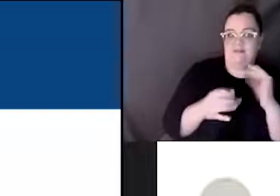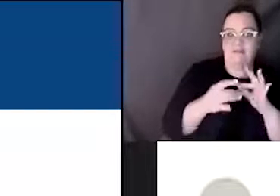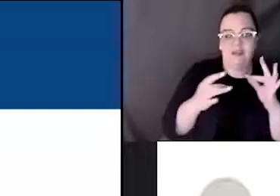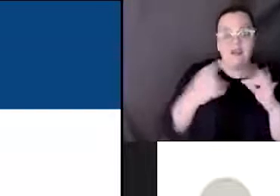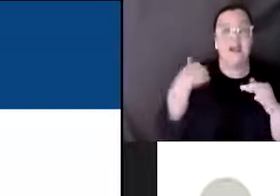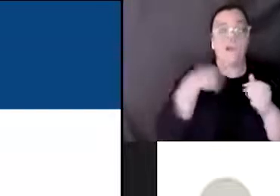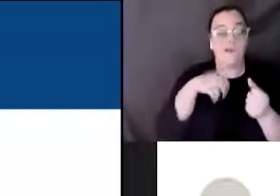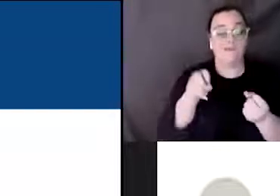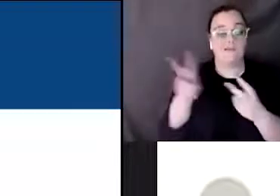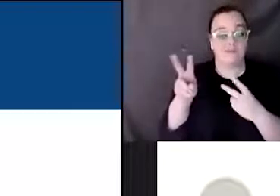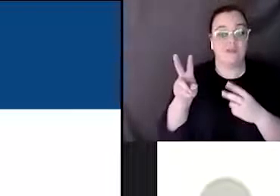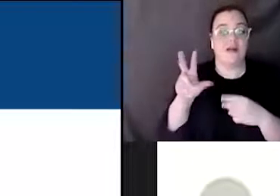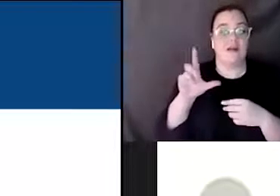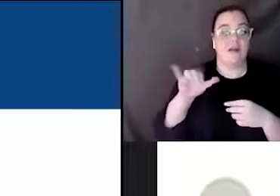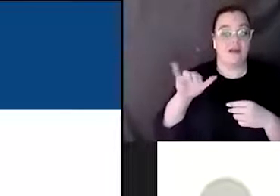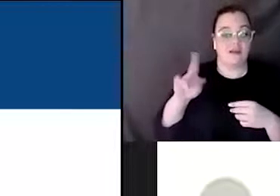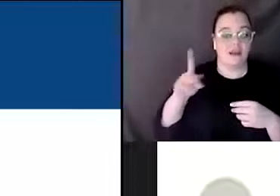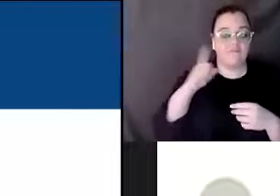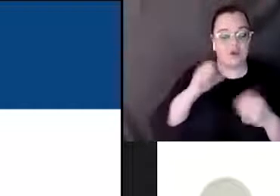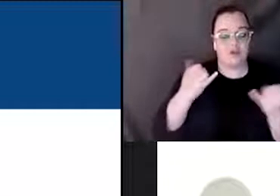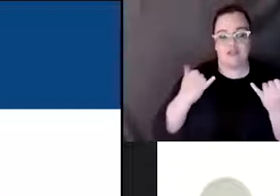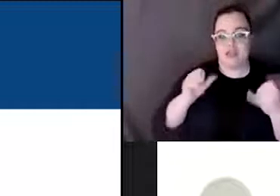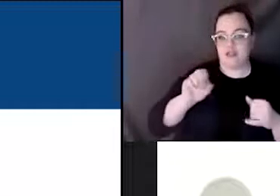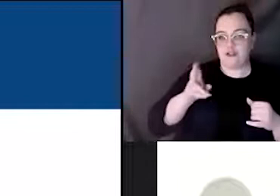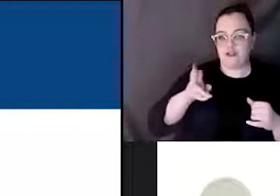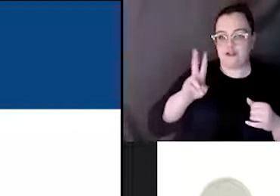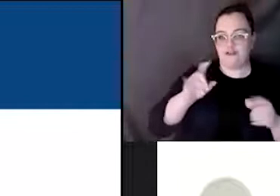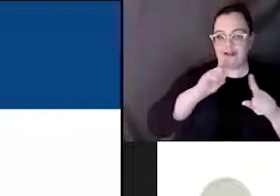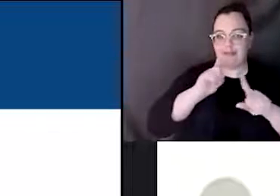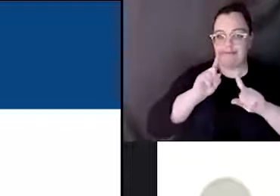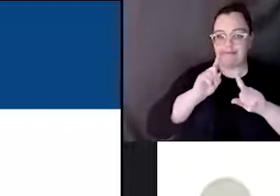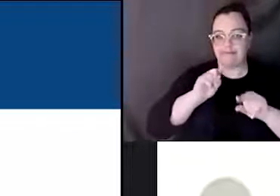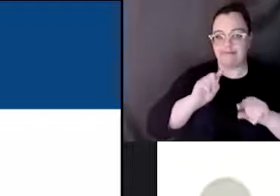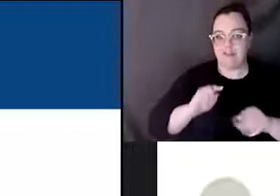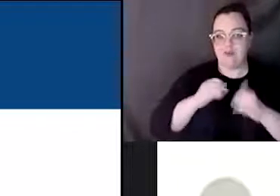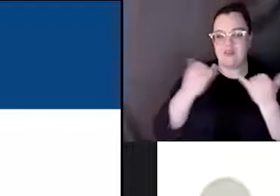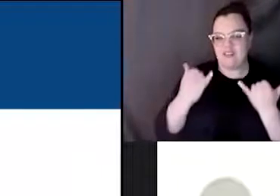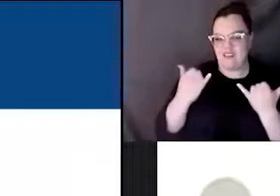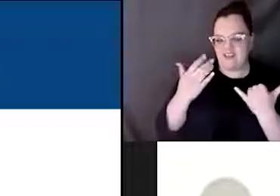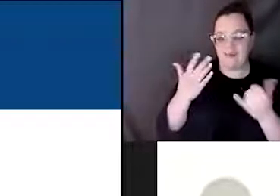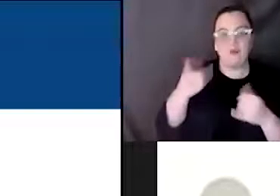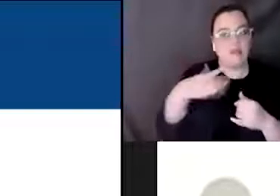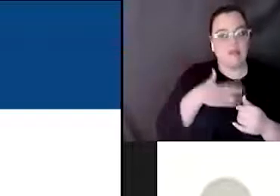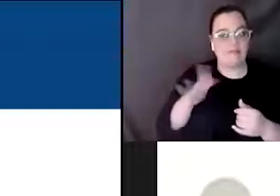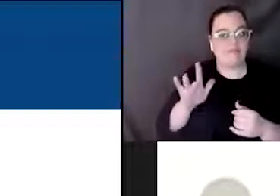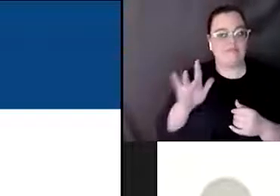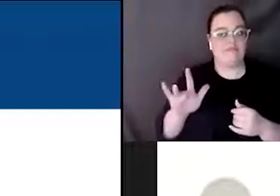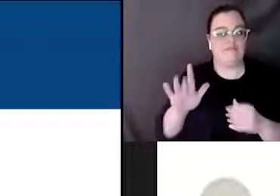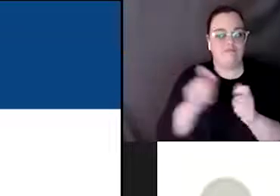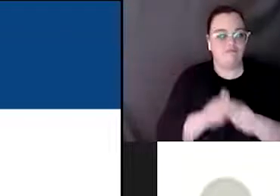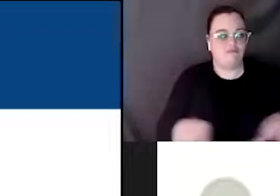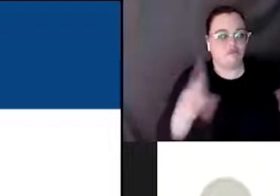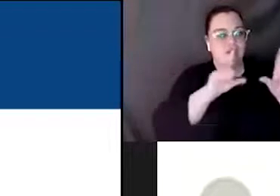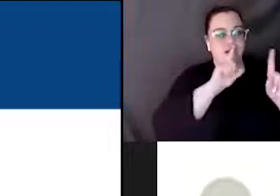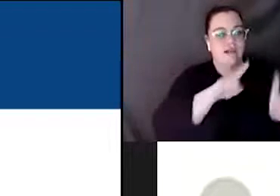link to the survey for today's workshop in the chat, and please do take that. It